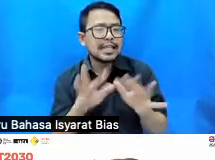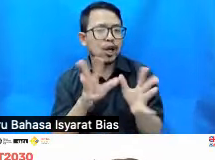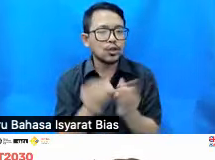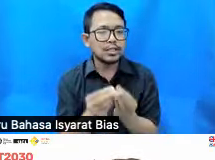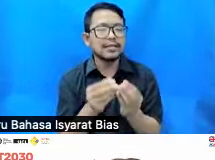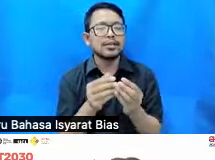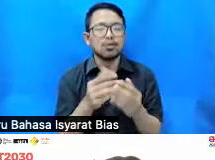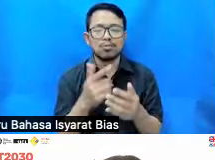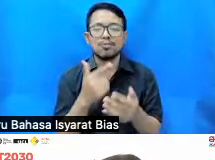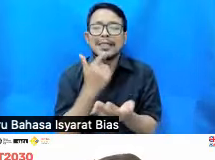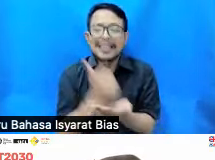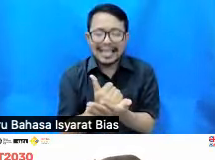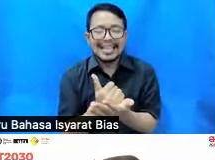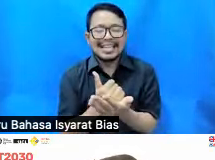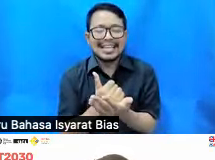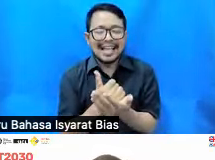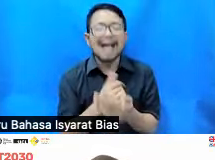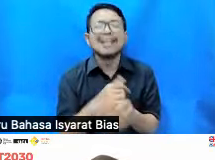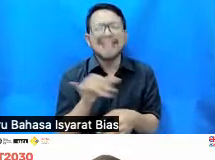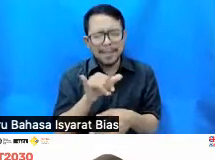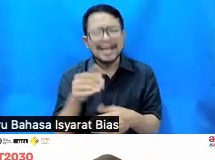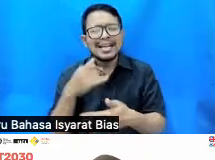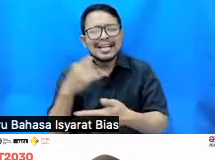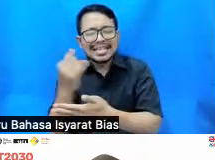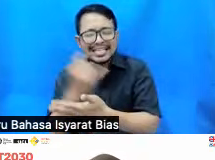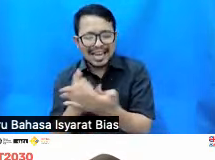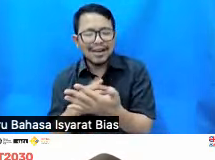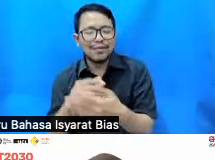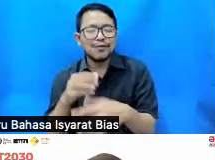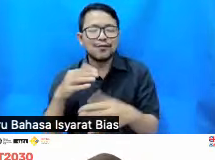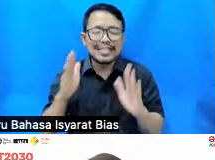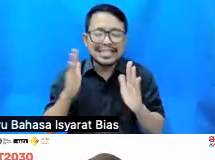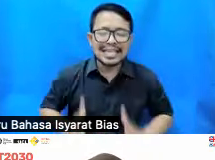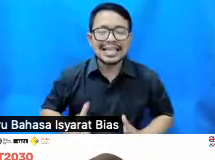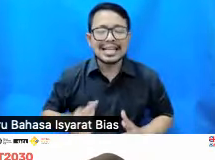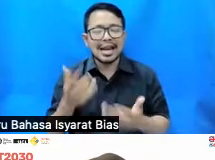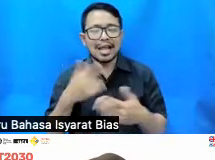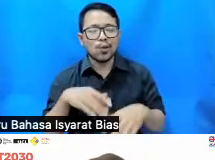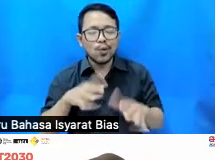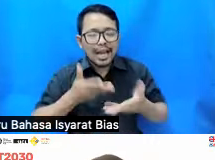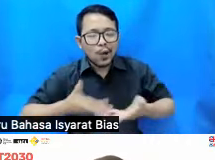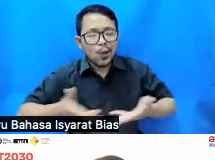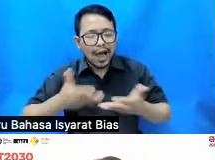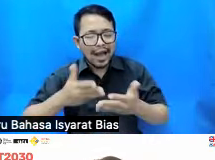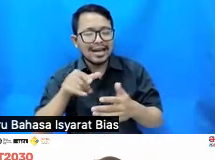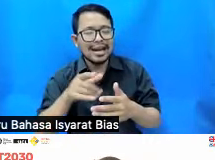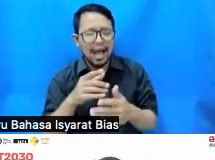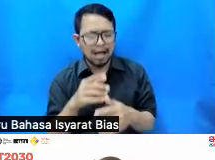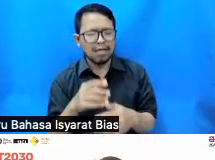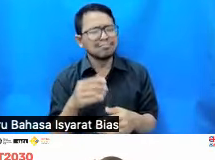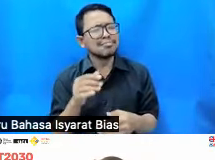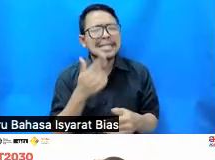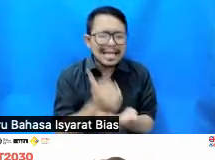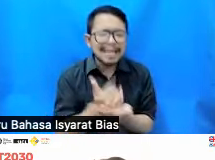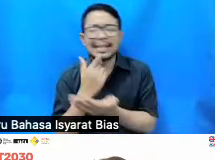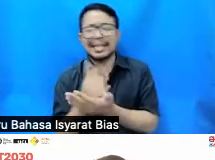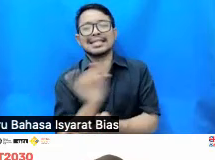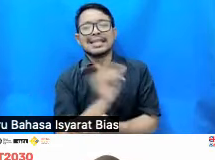design of the built environment. So this means that throughout urban development processes, we want to work with disabled